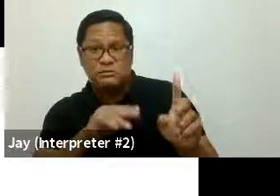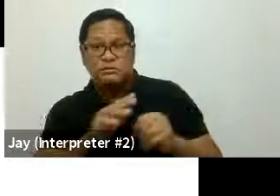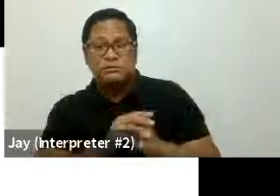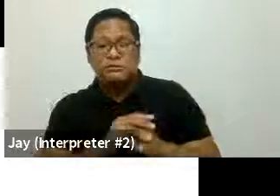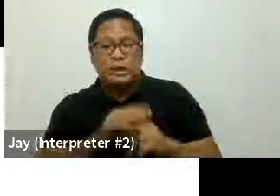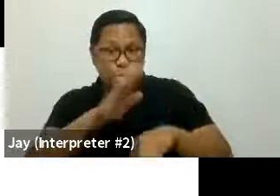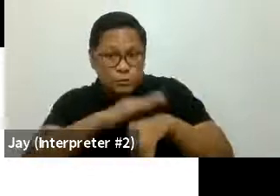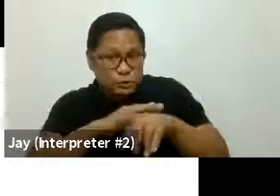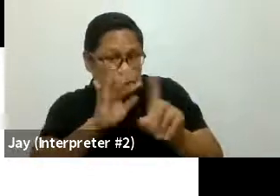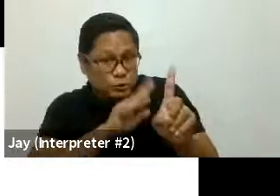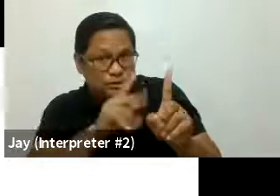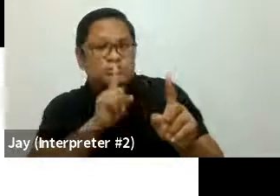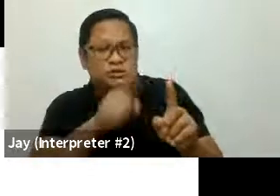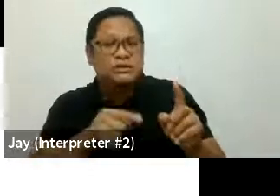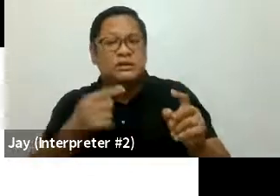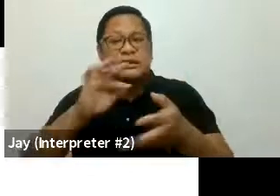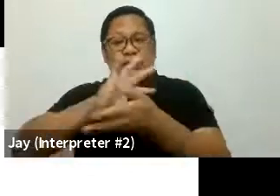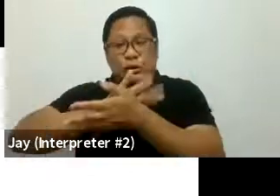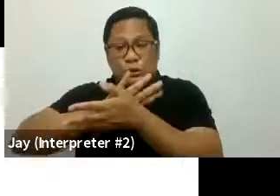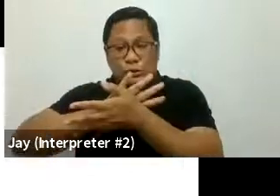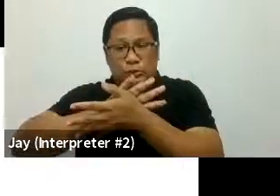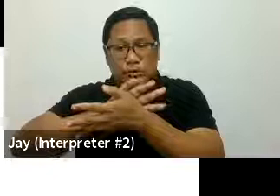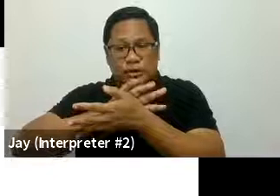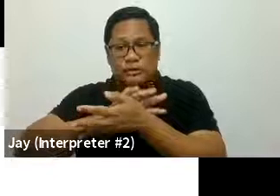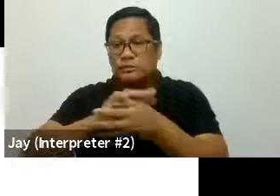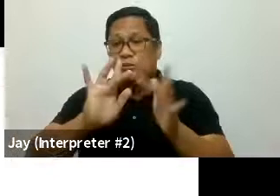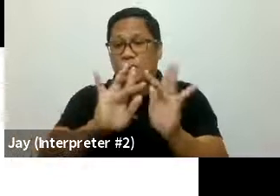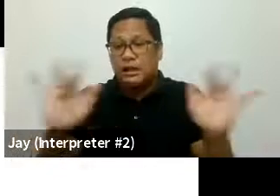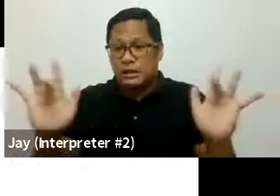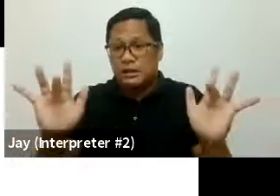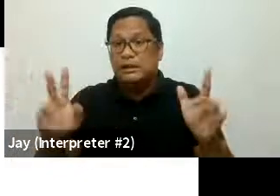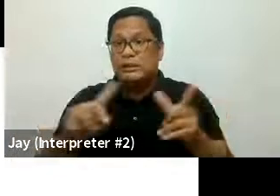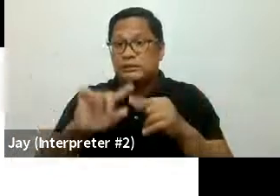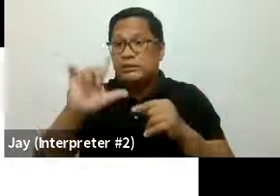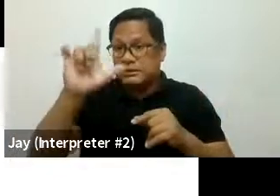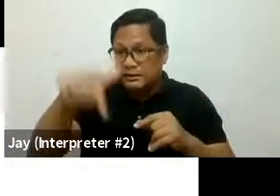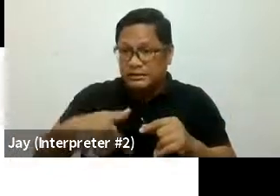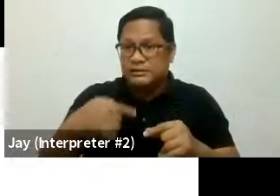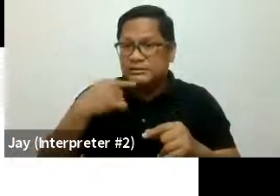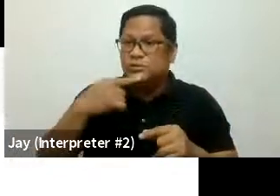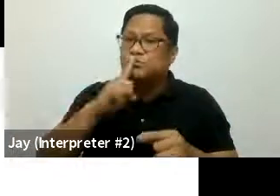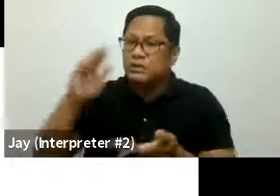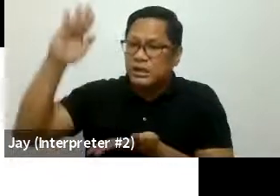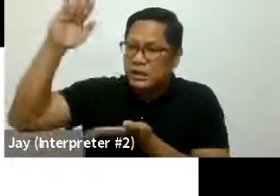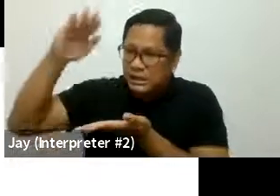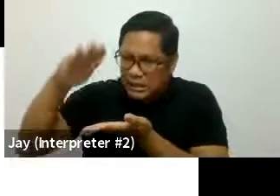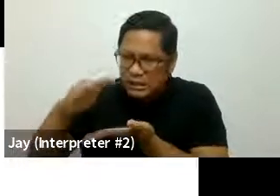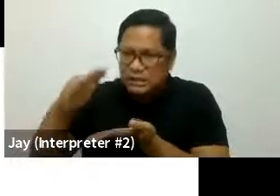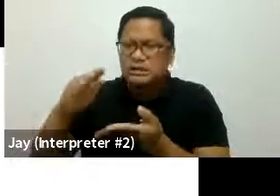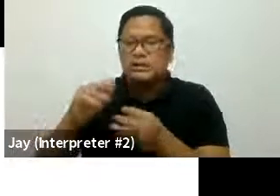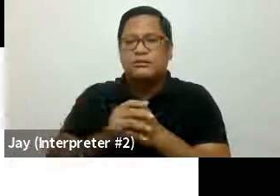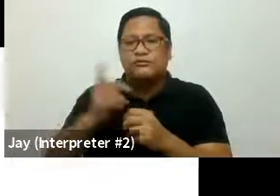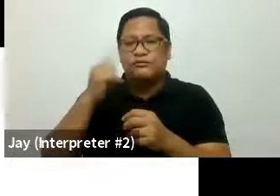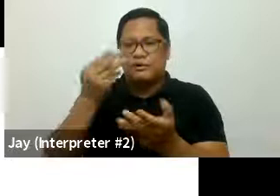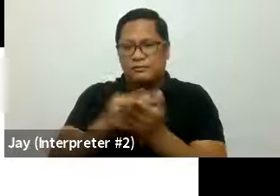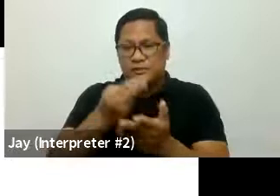one-off, and let's say COVID basically is no longer there, then they will say, come on, let's reduce the financing for health to offset the money